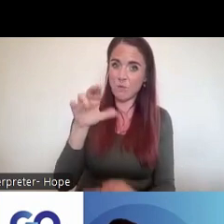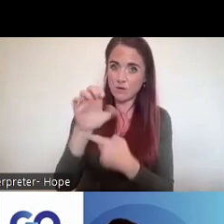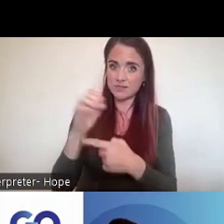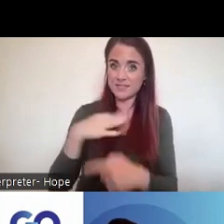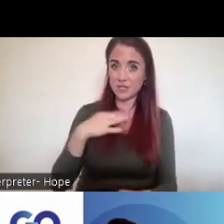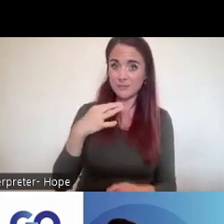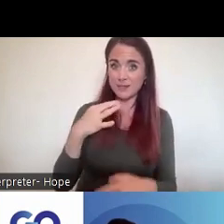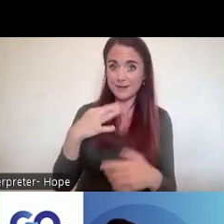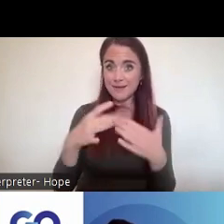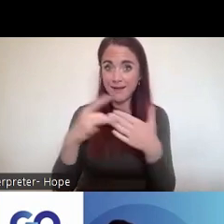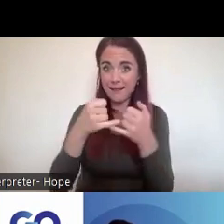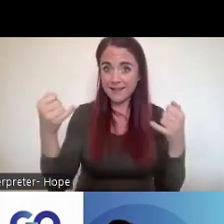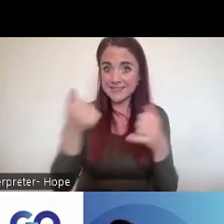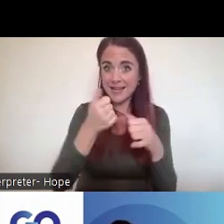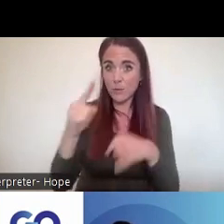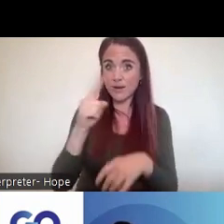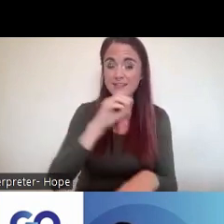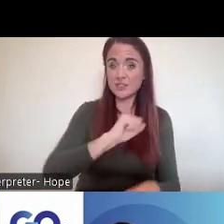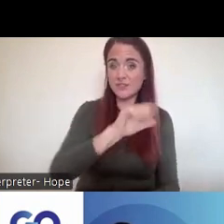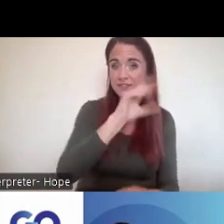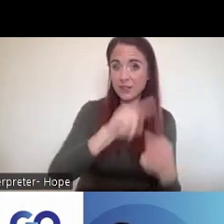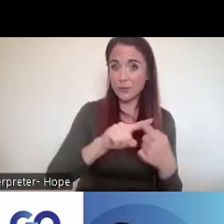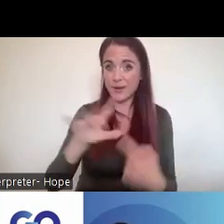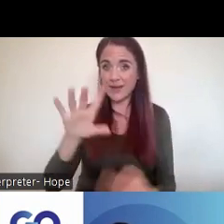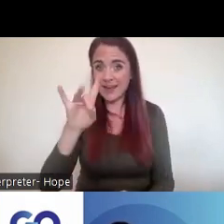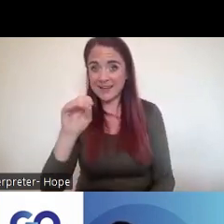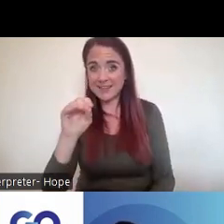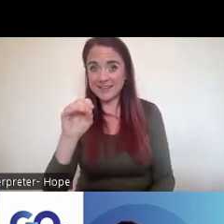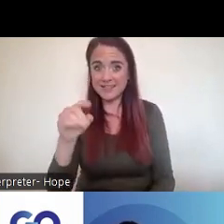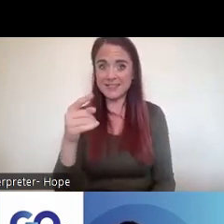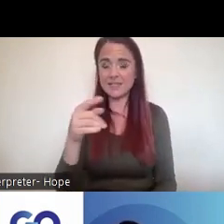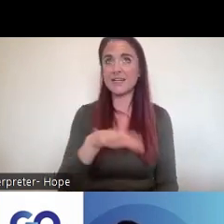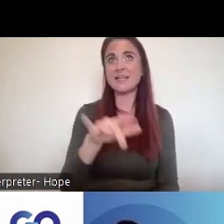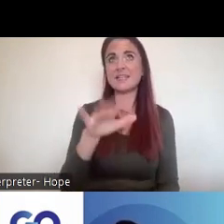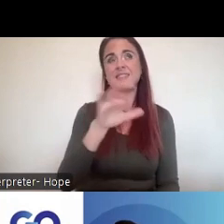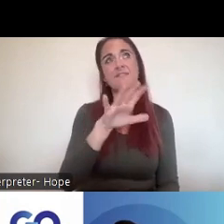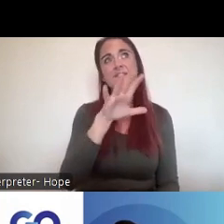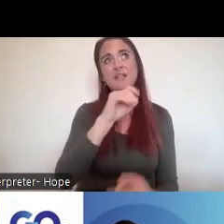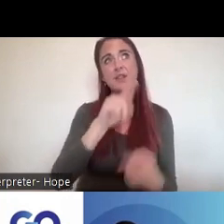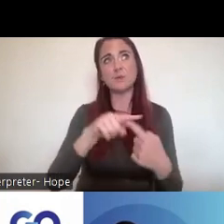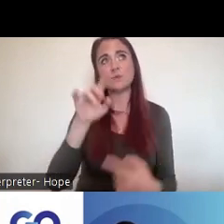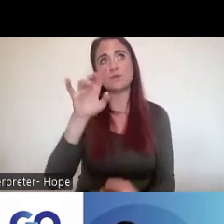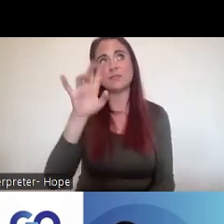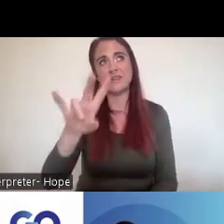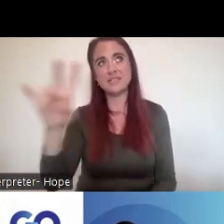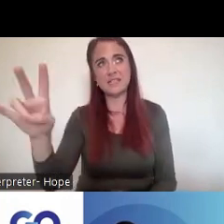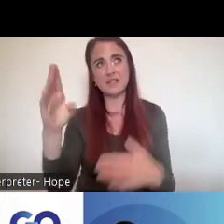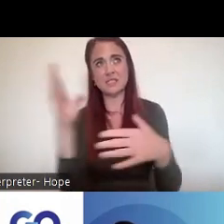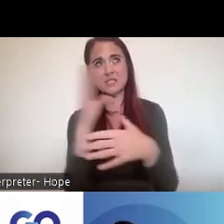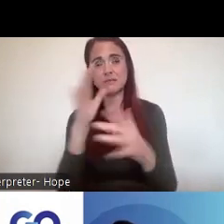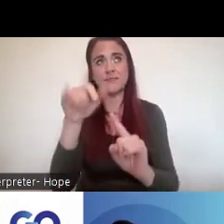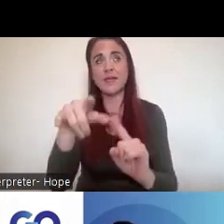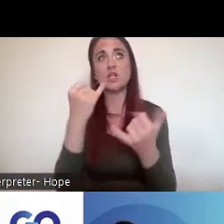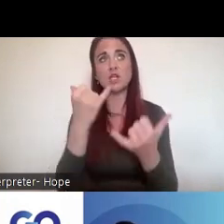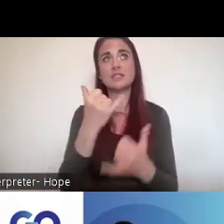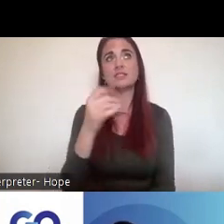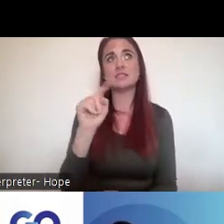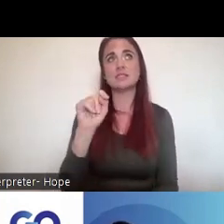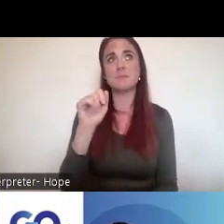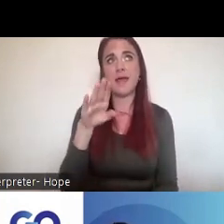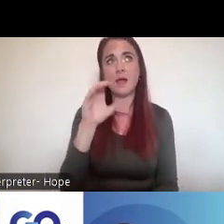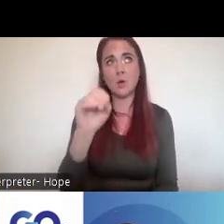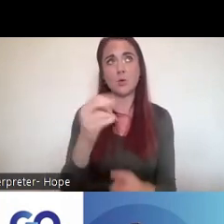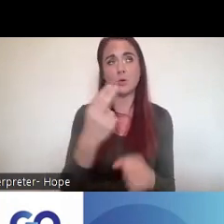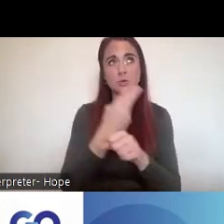for them is anybody 50 through 80, CMS it's 50 through 77, current tobacco use or quit within